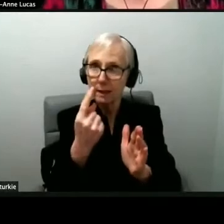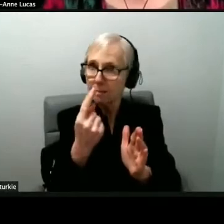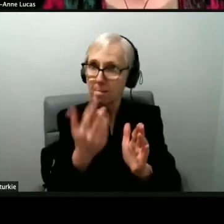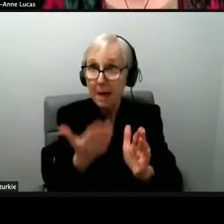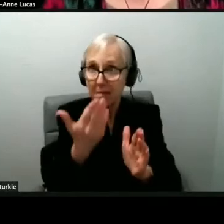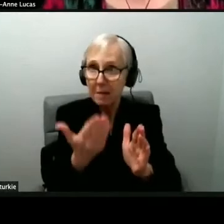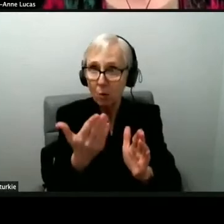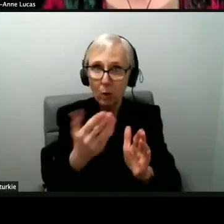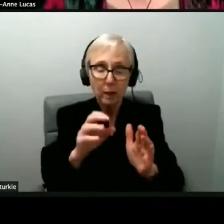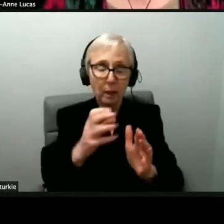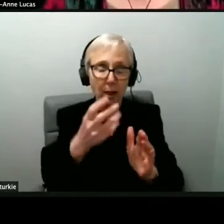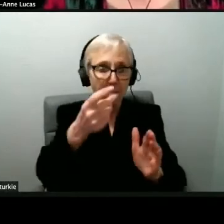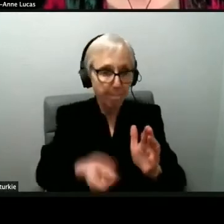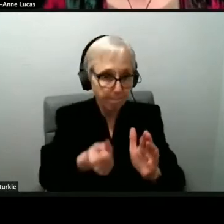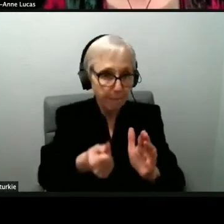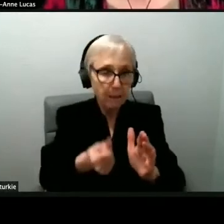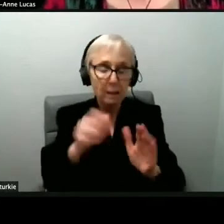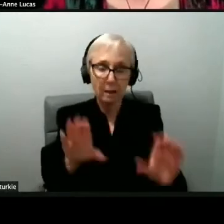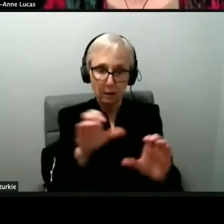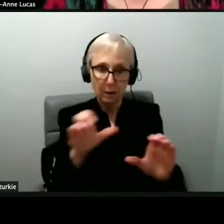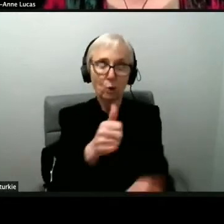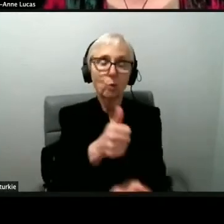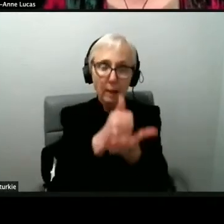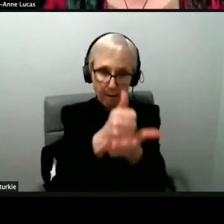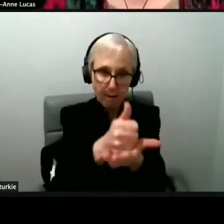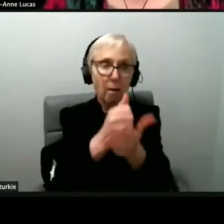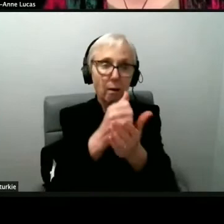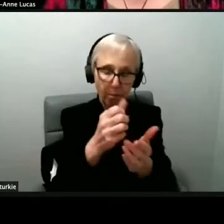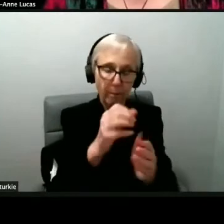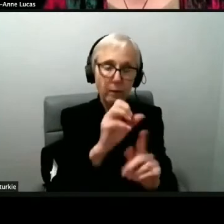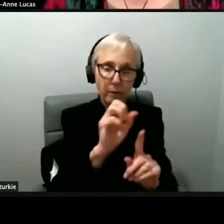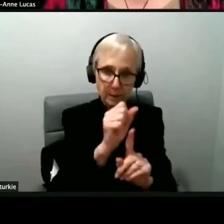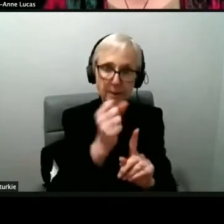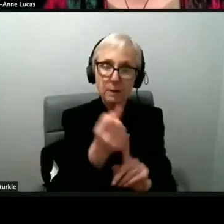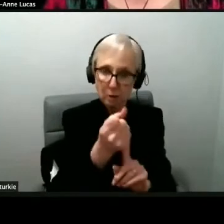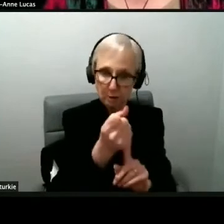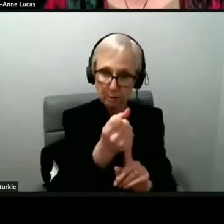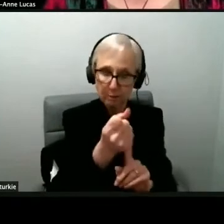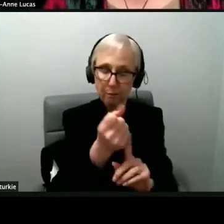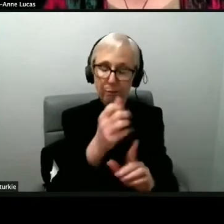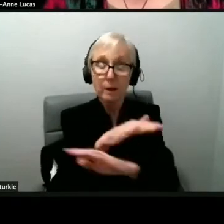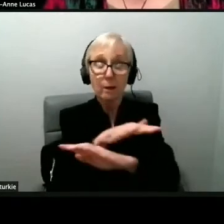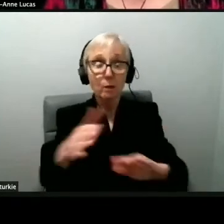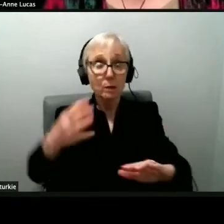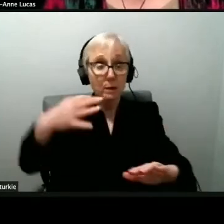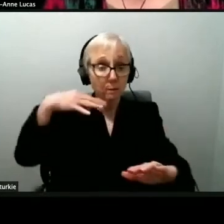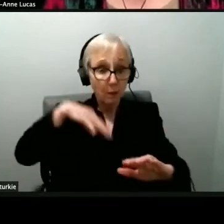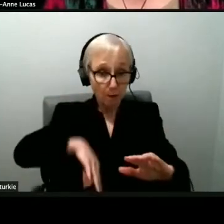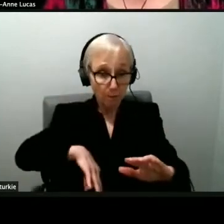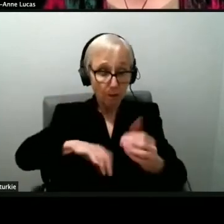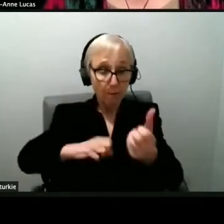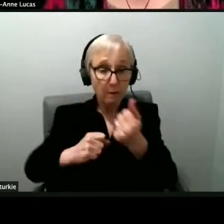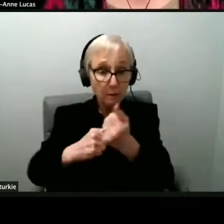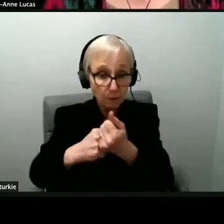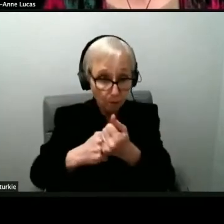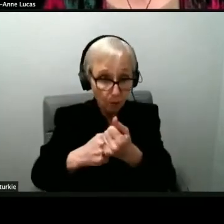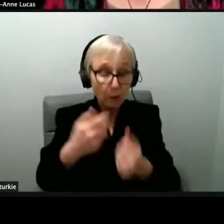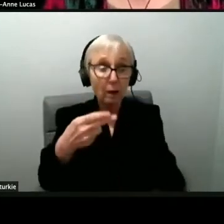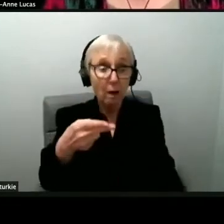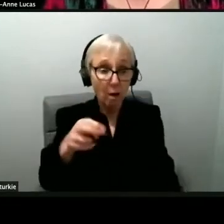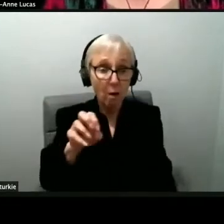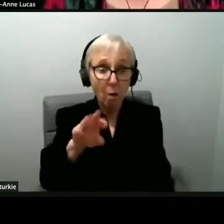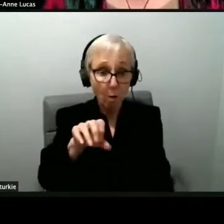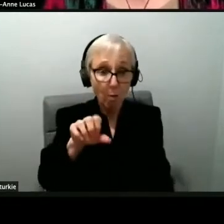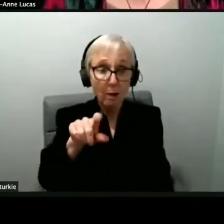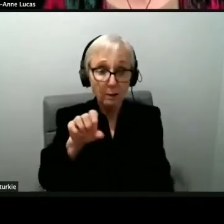expand on to help the situation. The next thing is there are a lot of nonprofits that have been supporting our homeless residents. So I